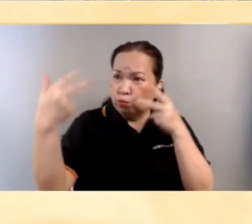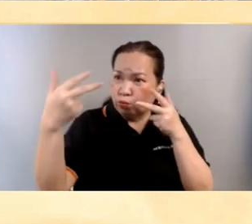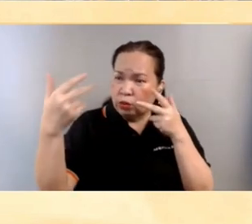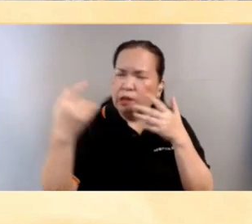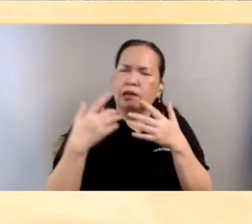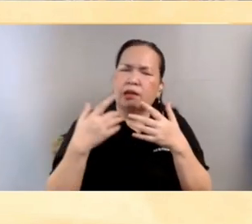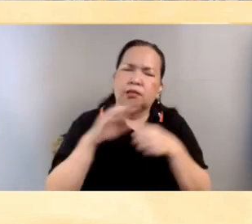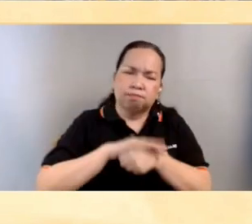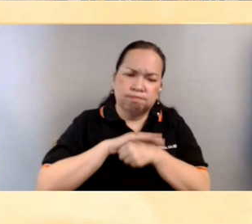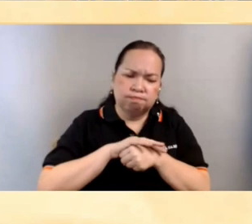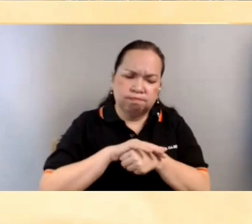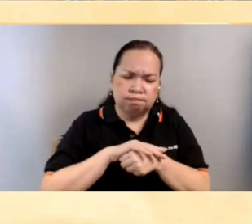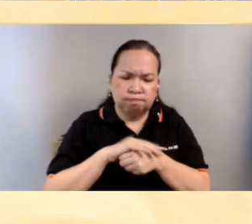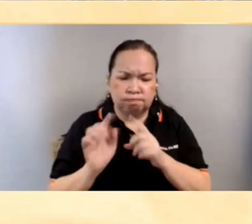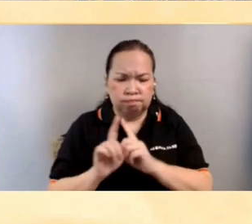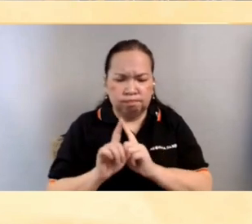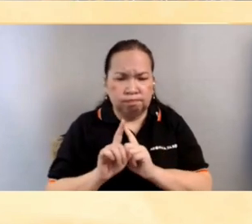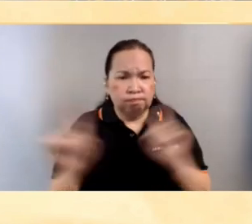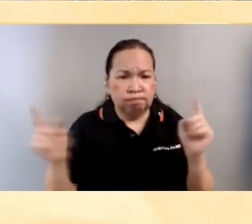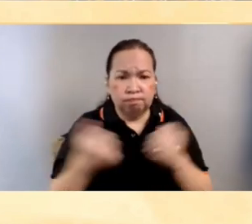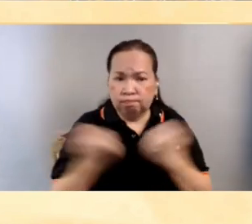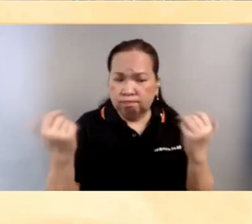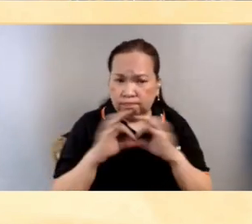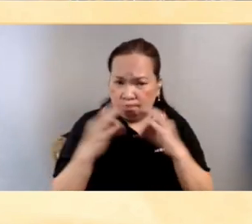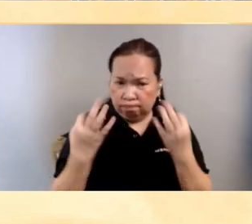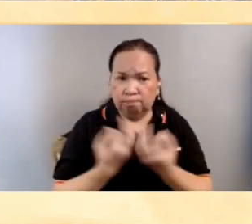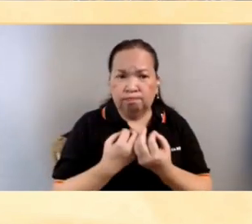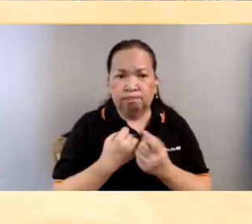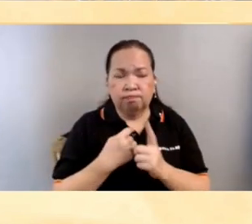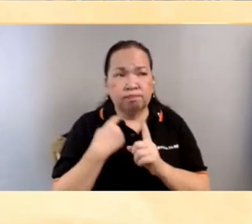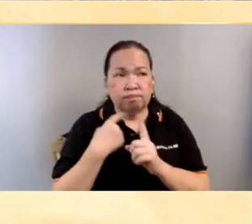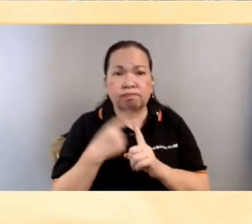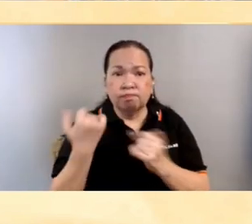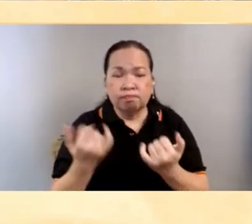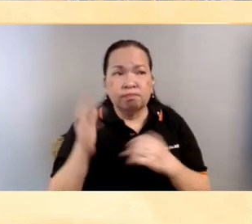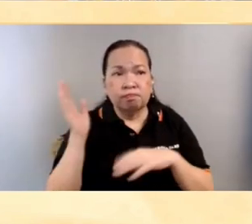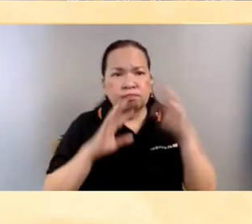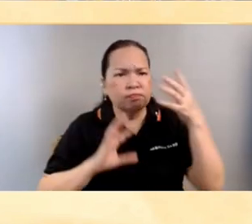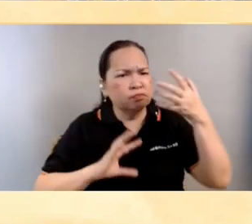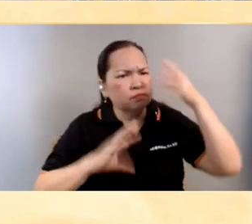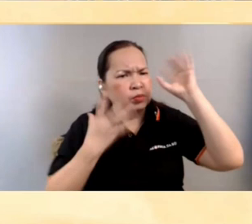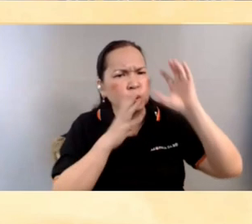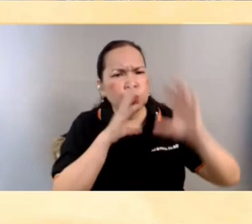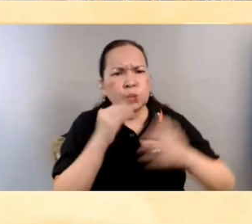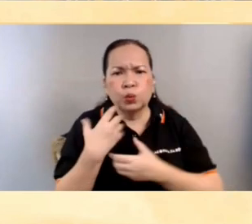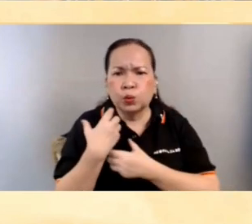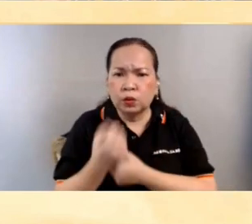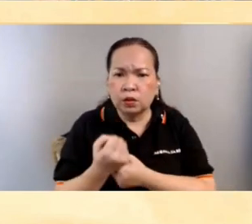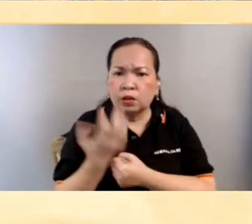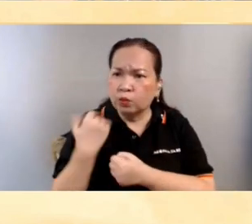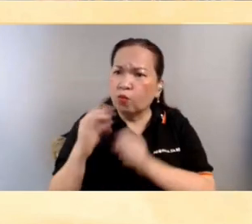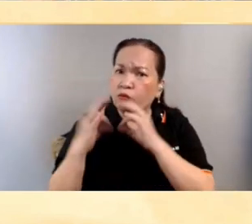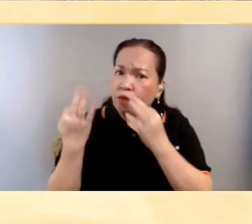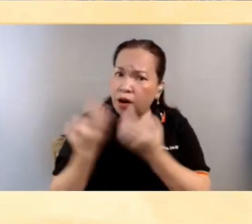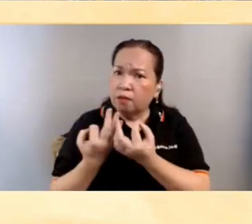from the family. And I think the number one issue here is really the issue of trust. People who care for them also